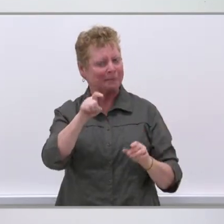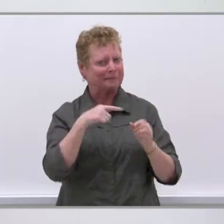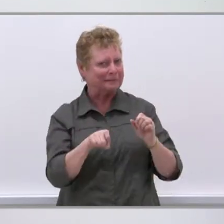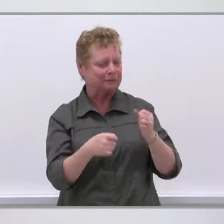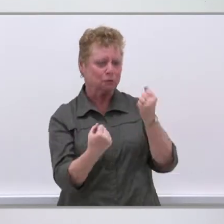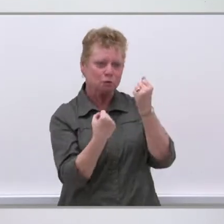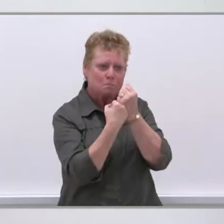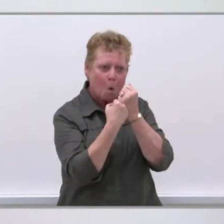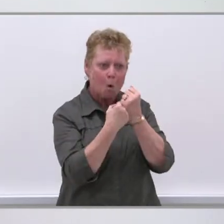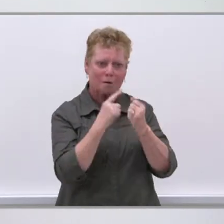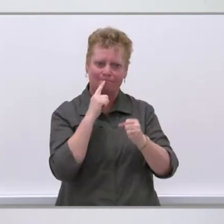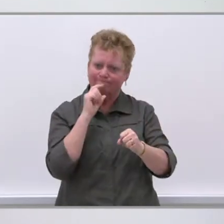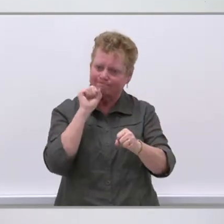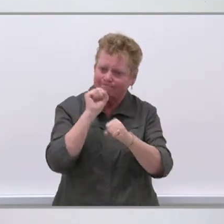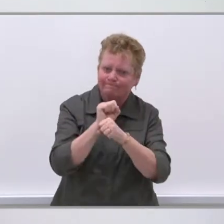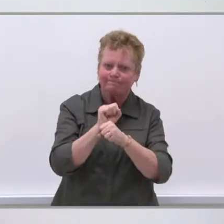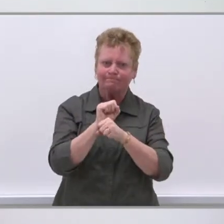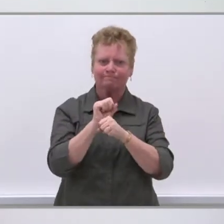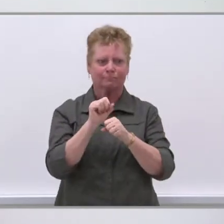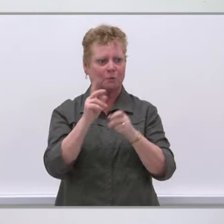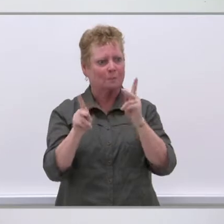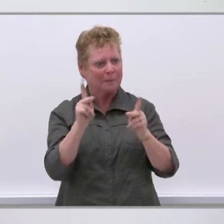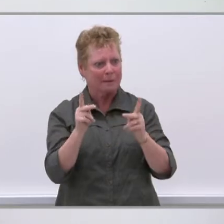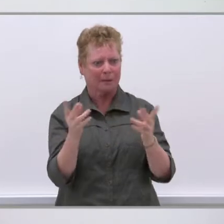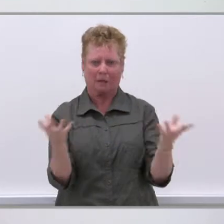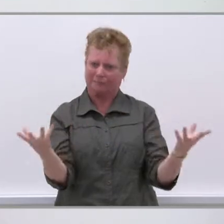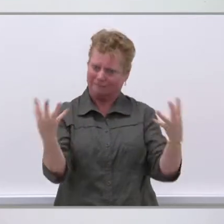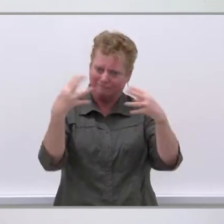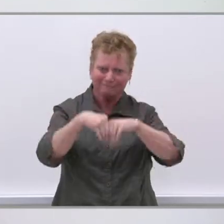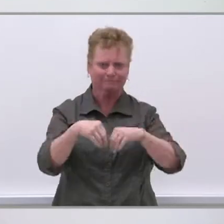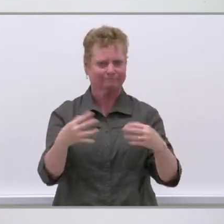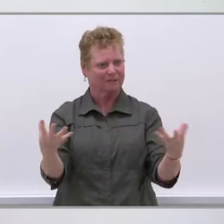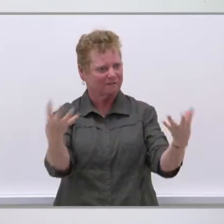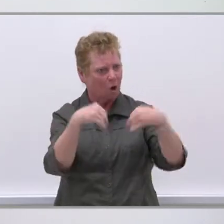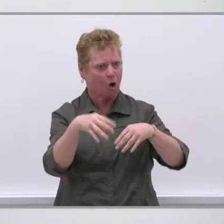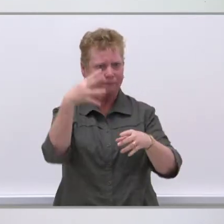commitment, and participation of all Nova Scotians.